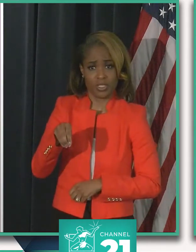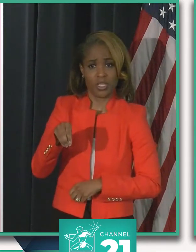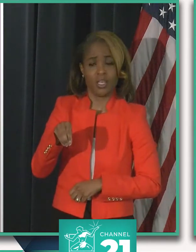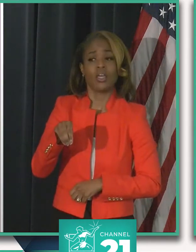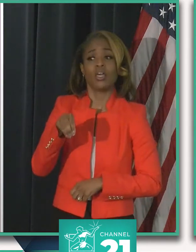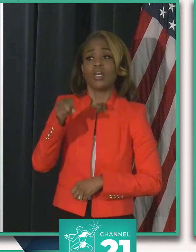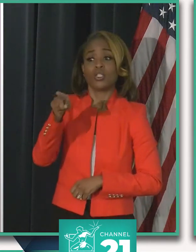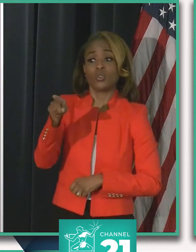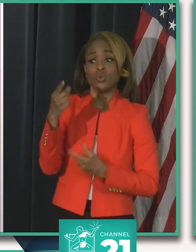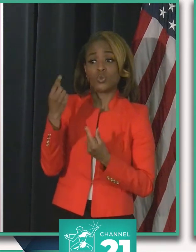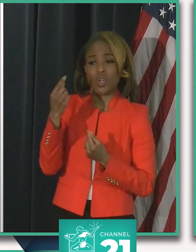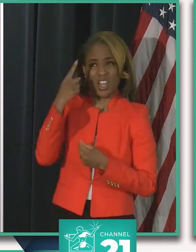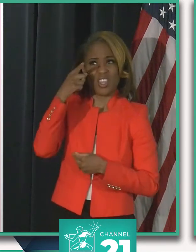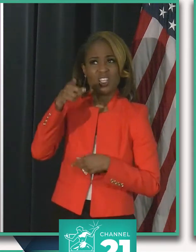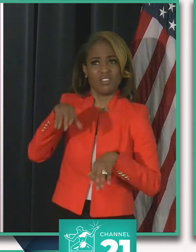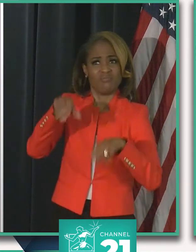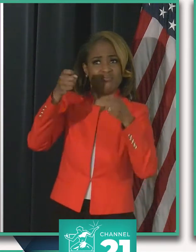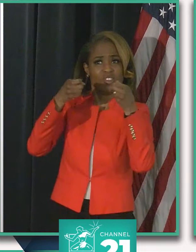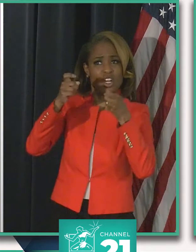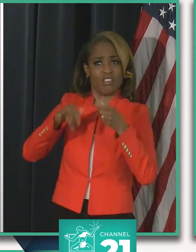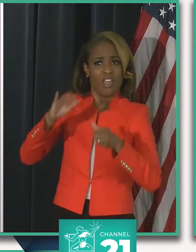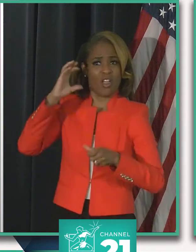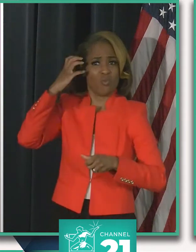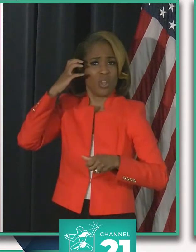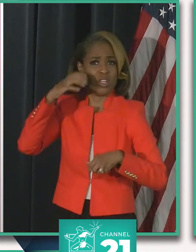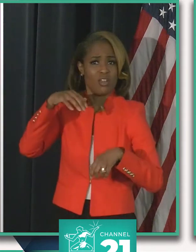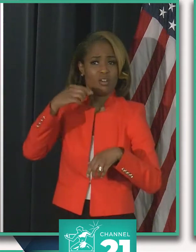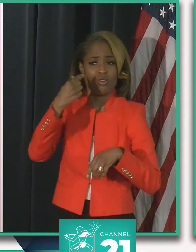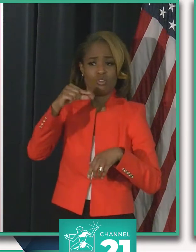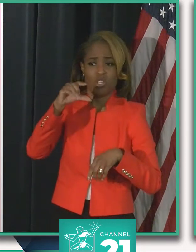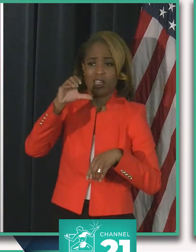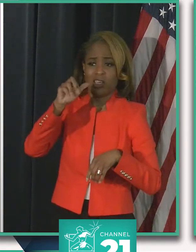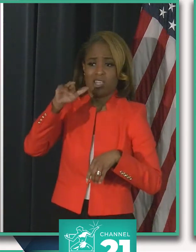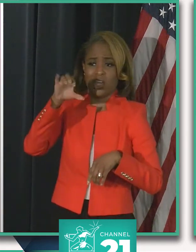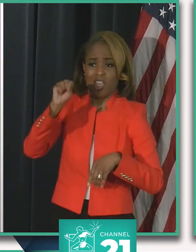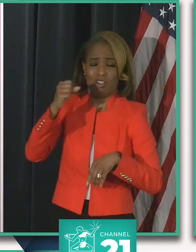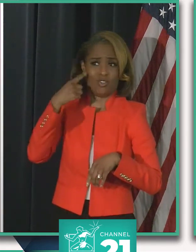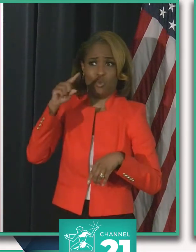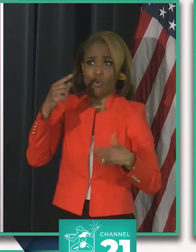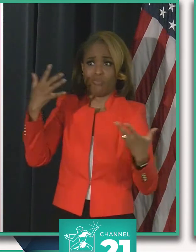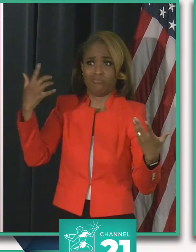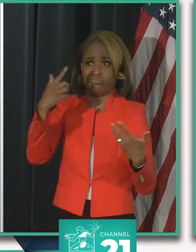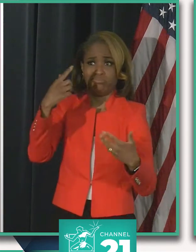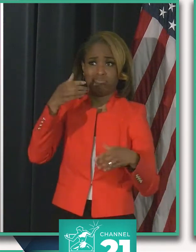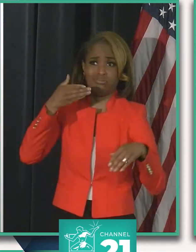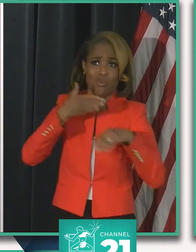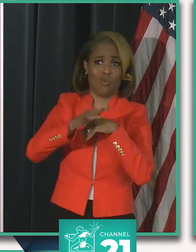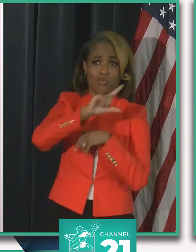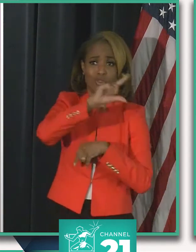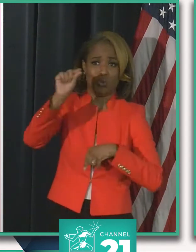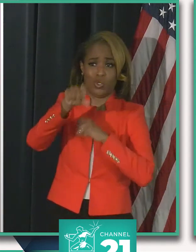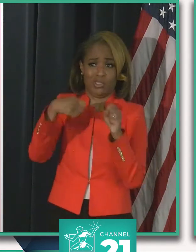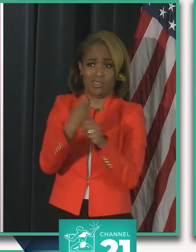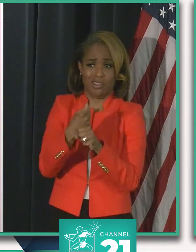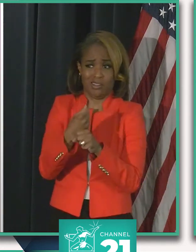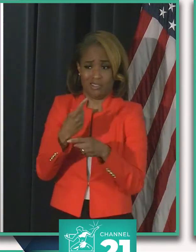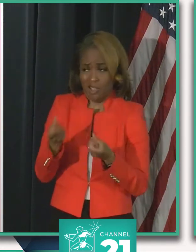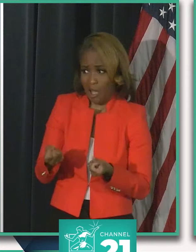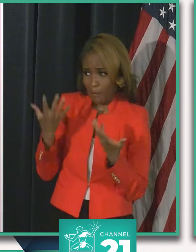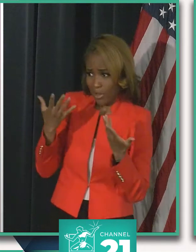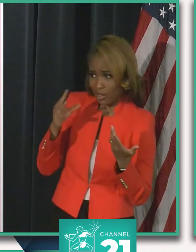you have done, and I think you've been in charge of that radio patrol on Green Acres for, 20 years plus? How many has it been, Mr.